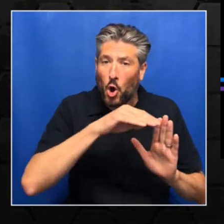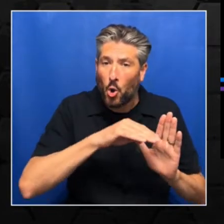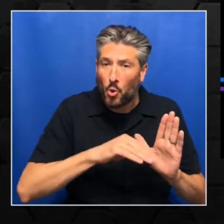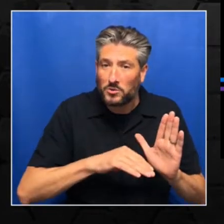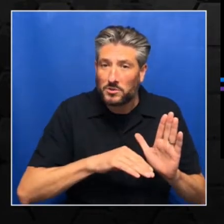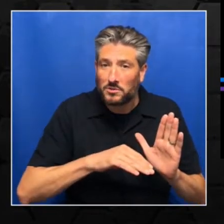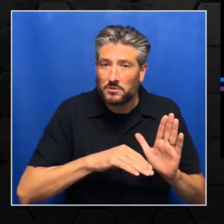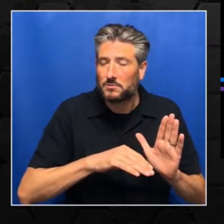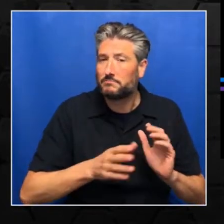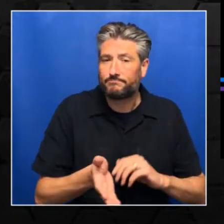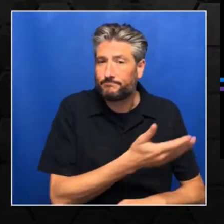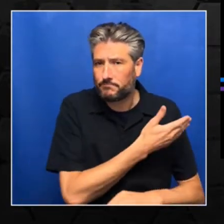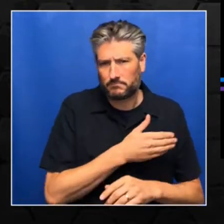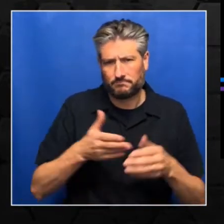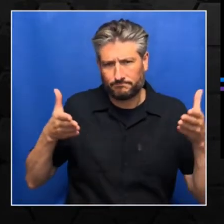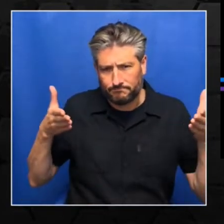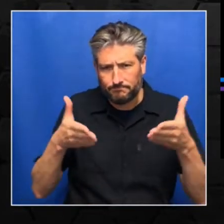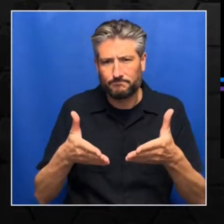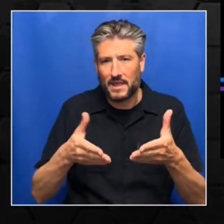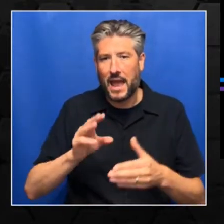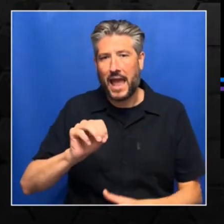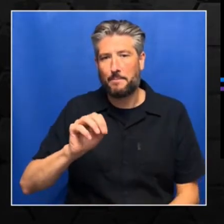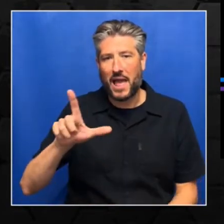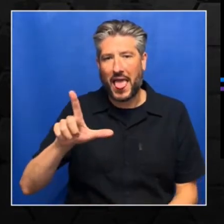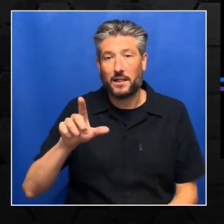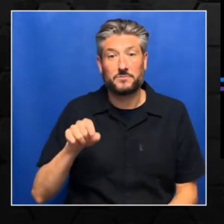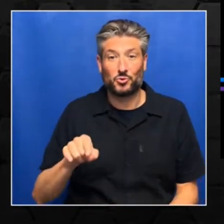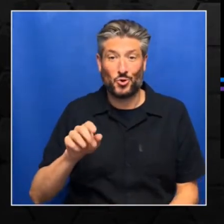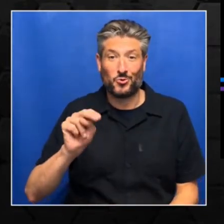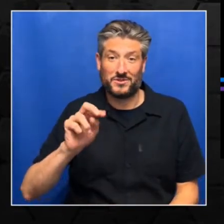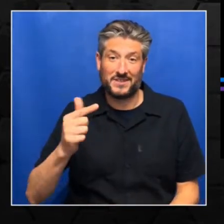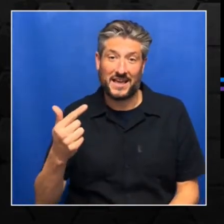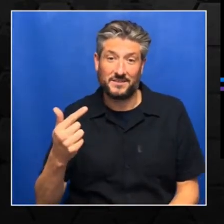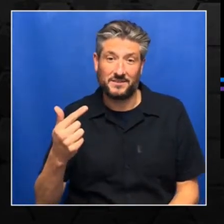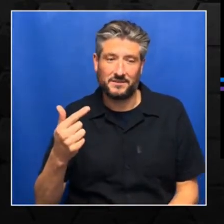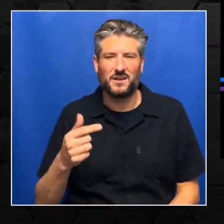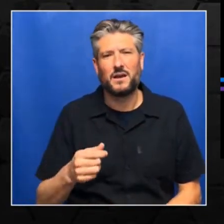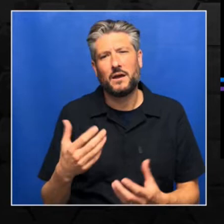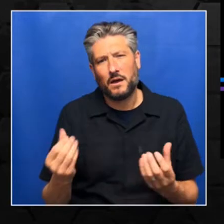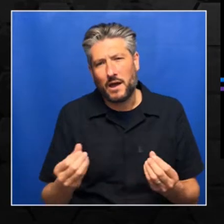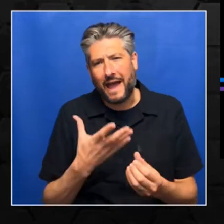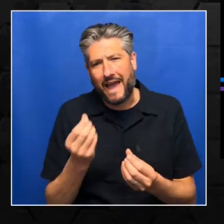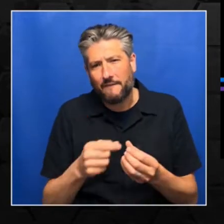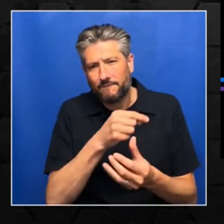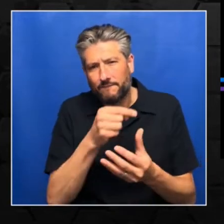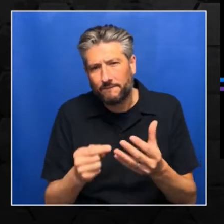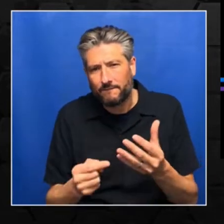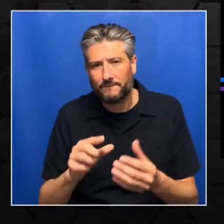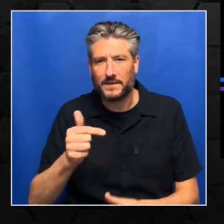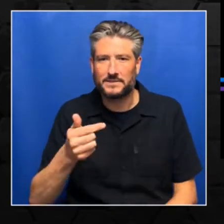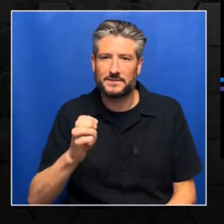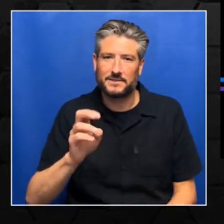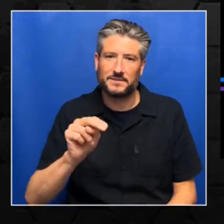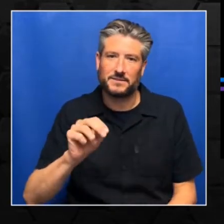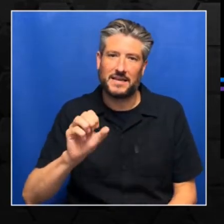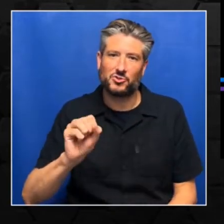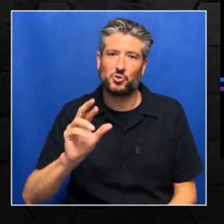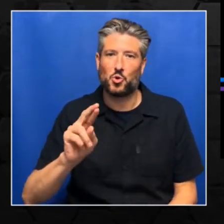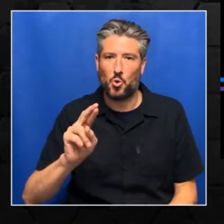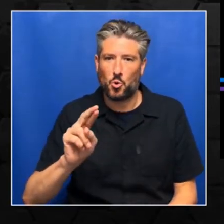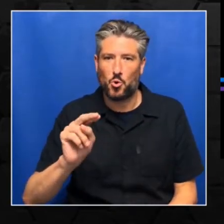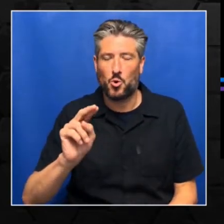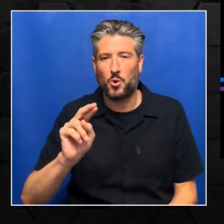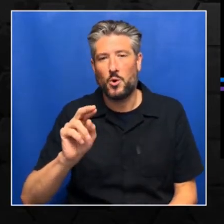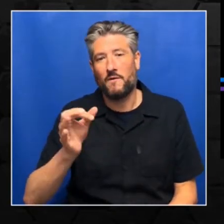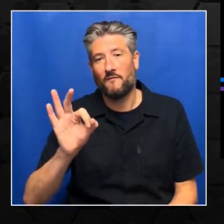then it makes use of other technologies such as TensorFlow and Onyx. And it's also been proven has a great performance, and